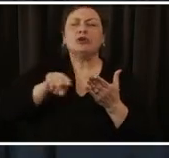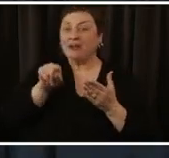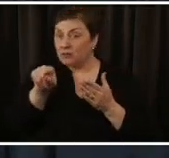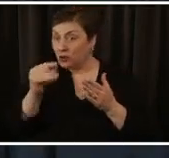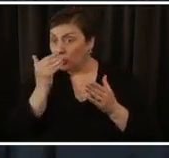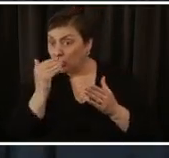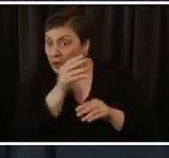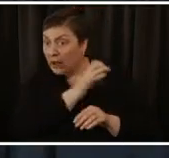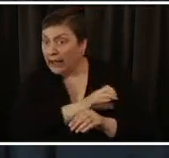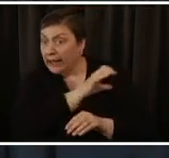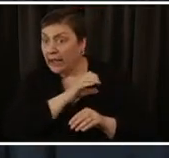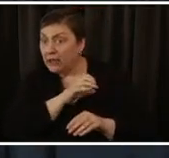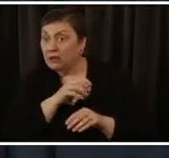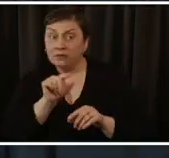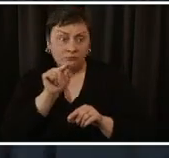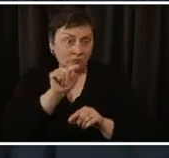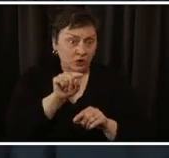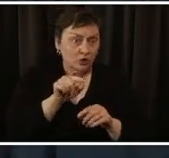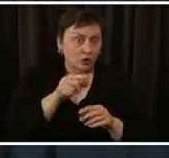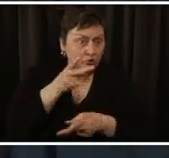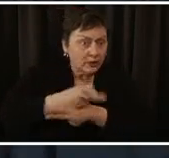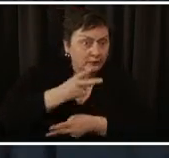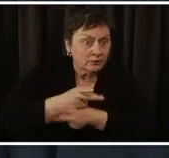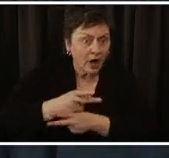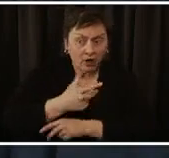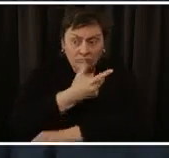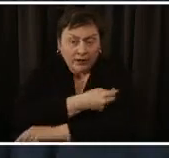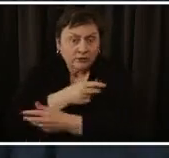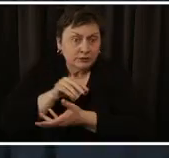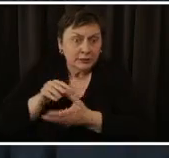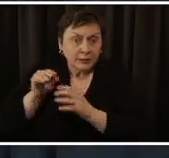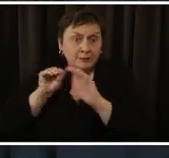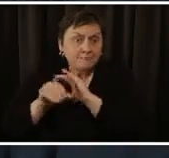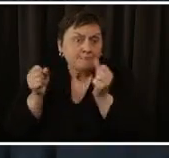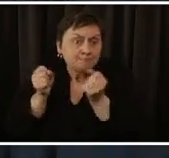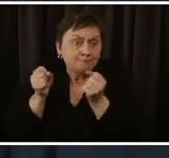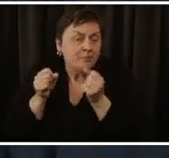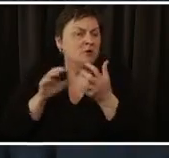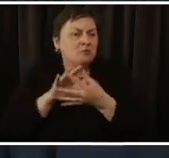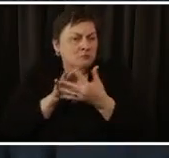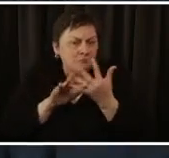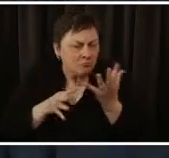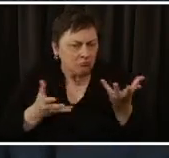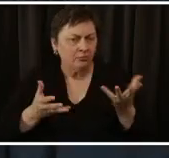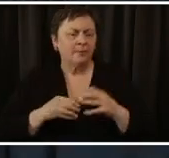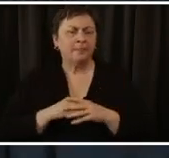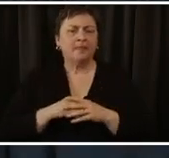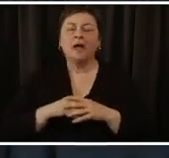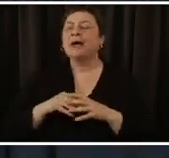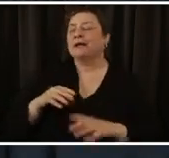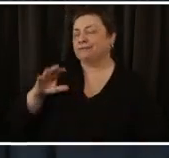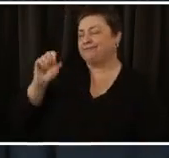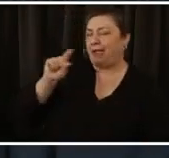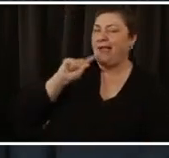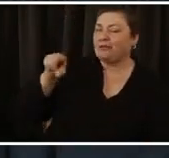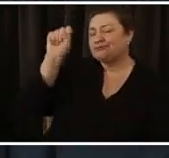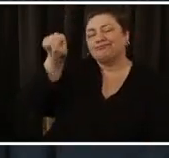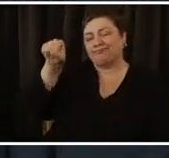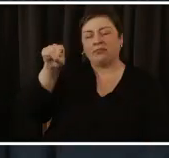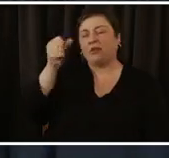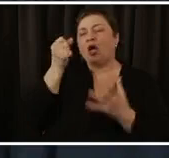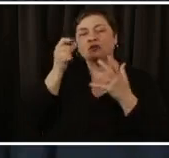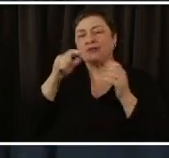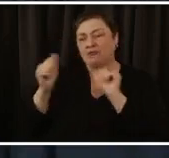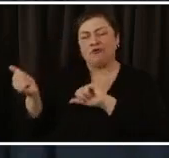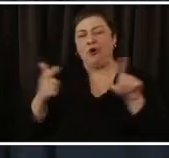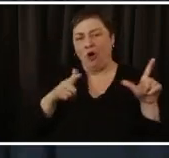simply asking for them? All vaccine providers that we partner with have to attest to meeting certain storage protocols.